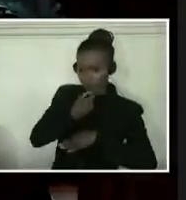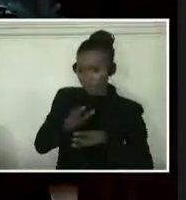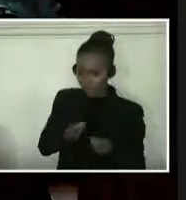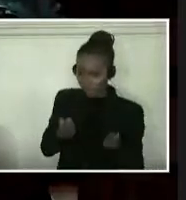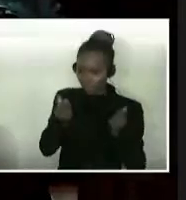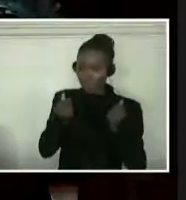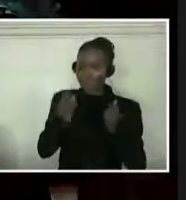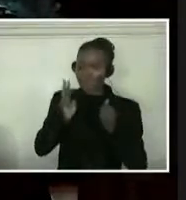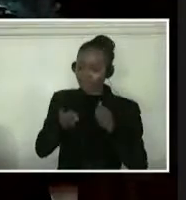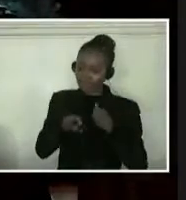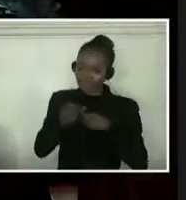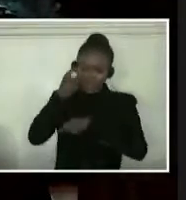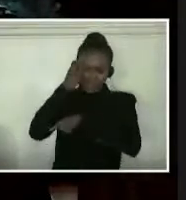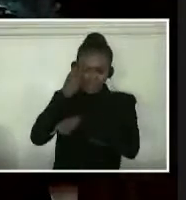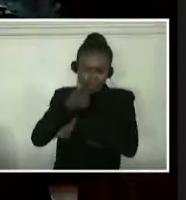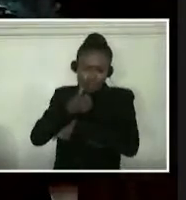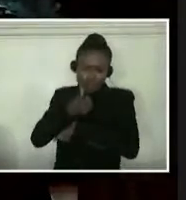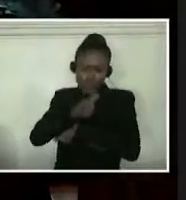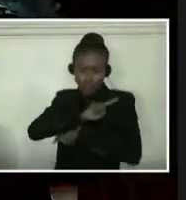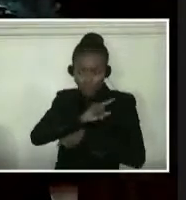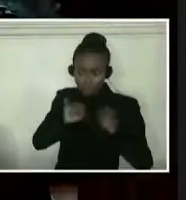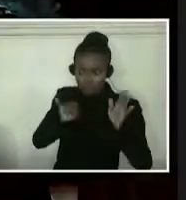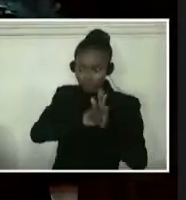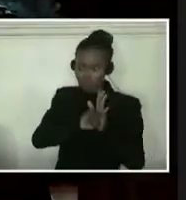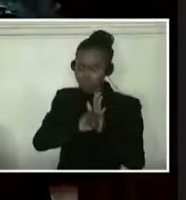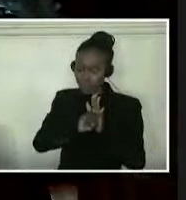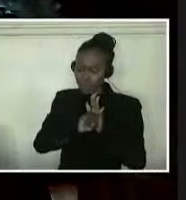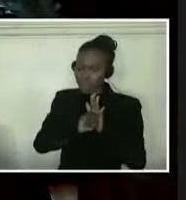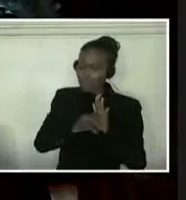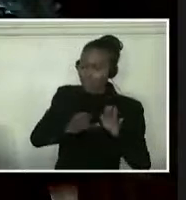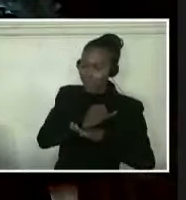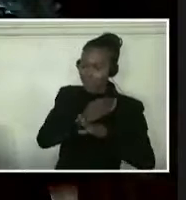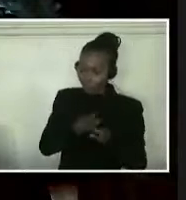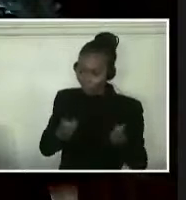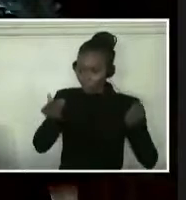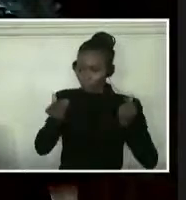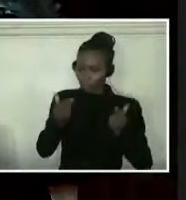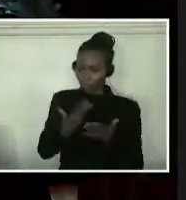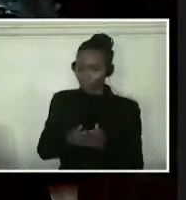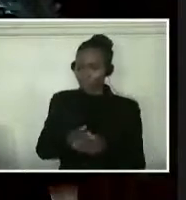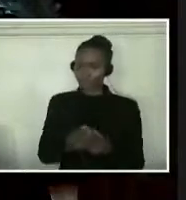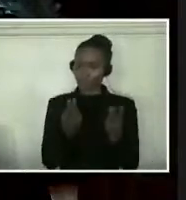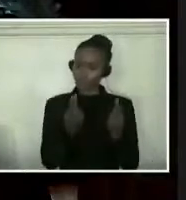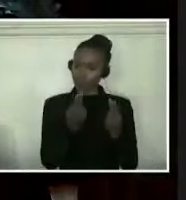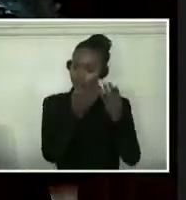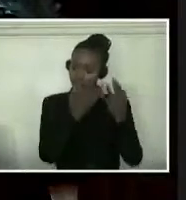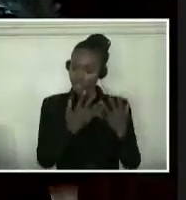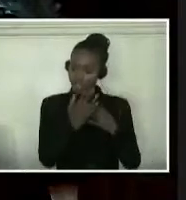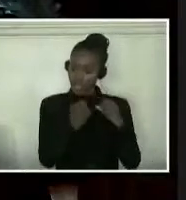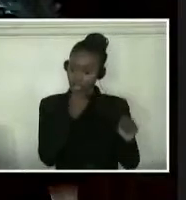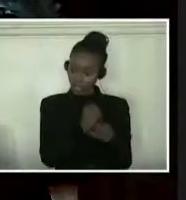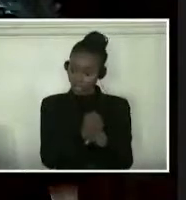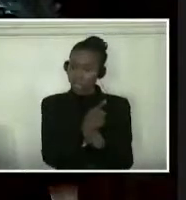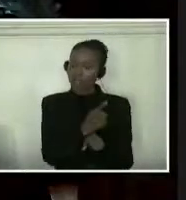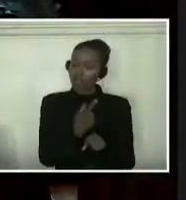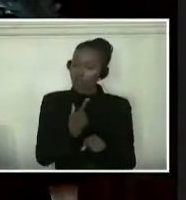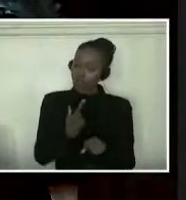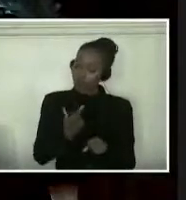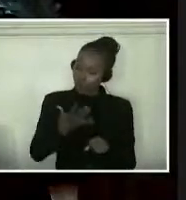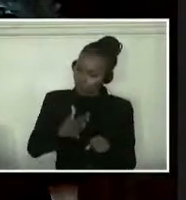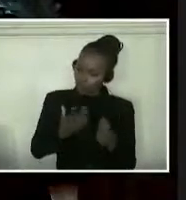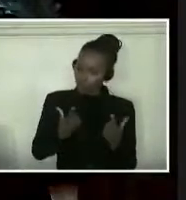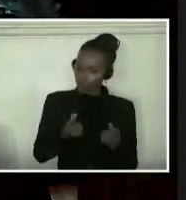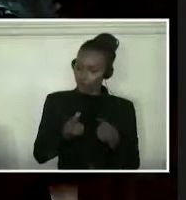that is a good thing that actually happened in this new financial year we will be procuring a further nine